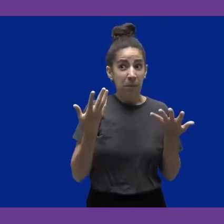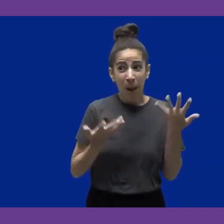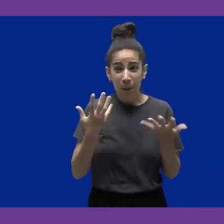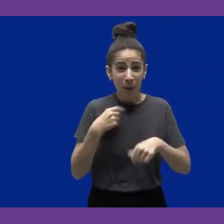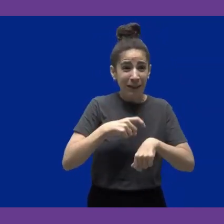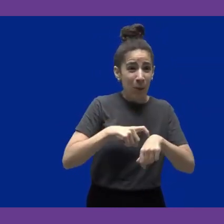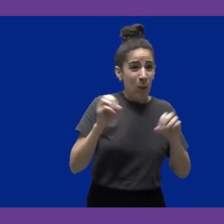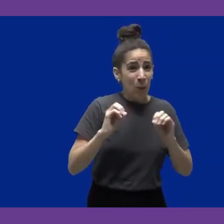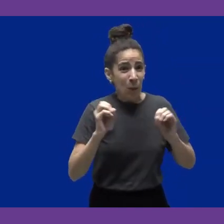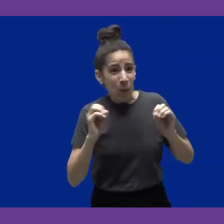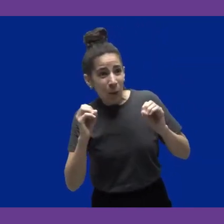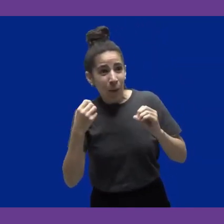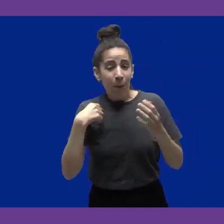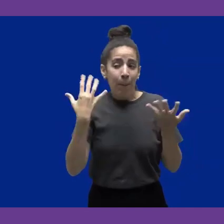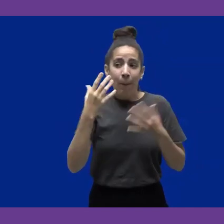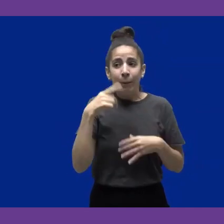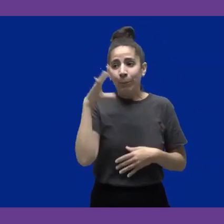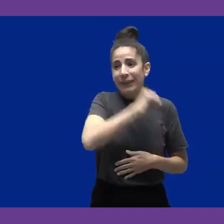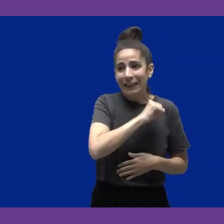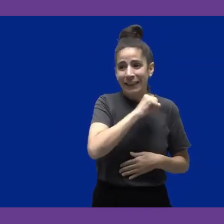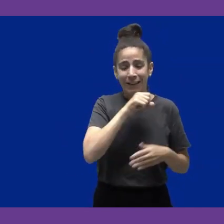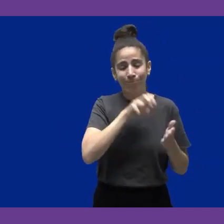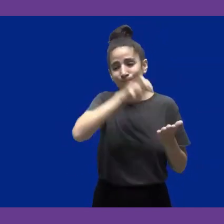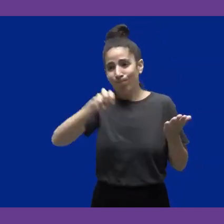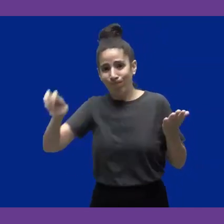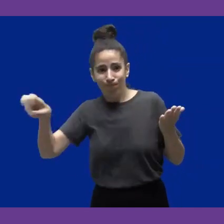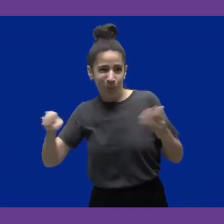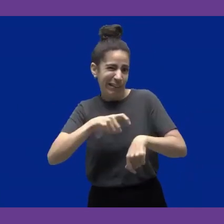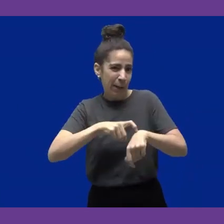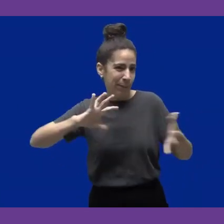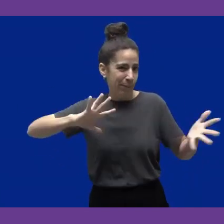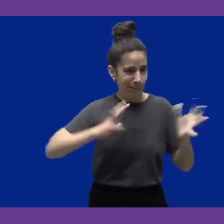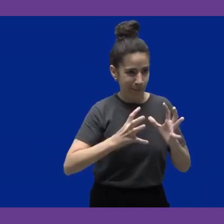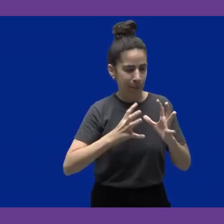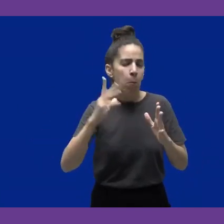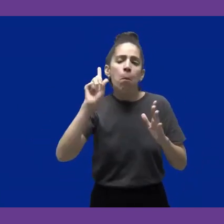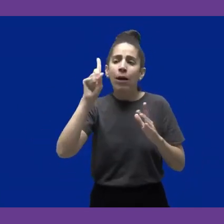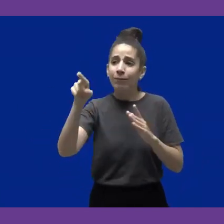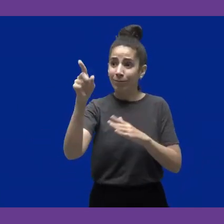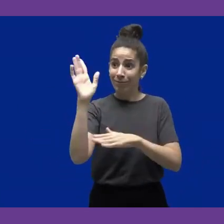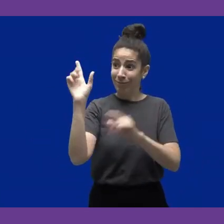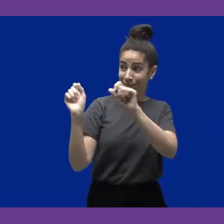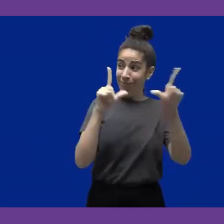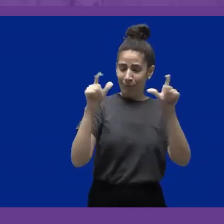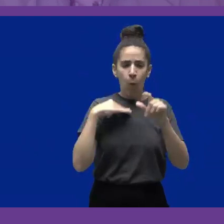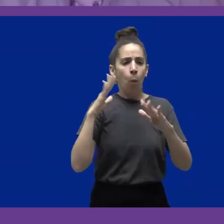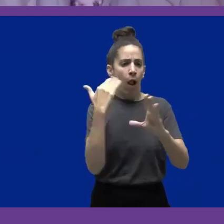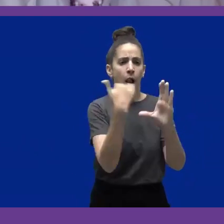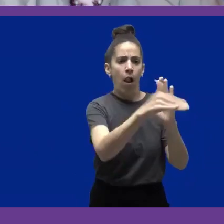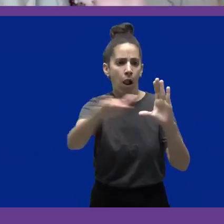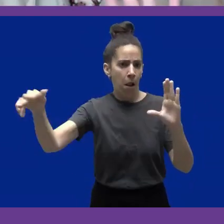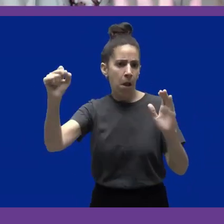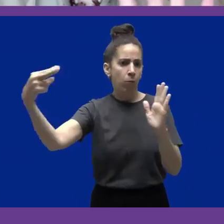some of them, you will have the slides available, so don't worry about that. First of all, there was a standardization request